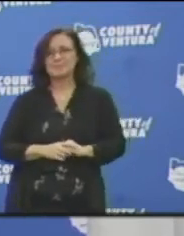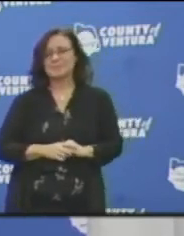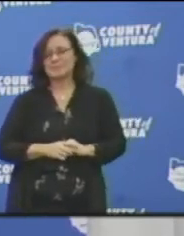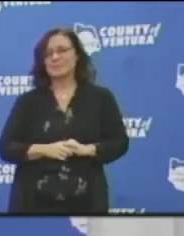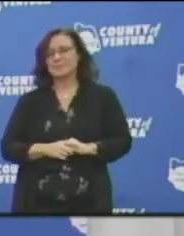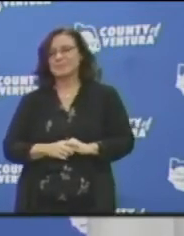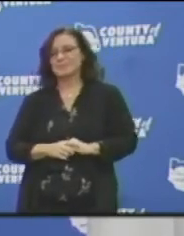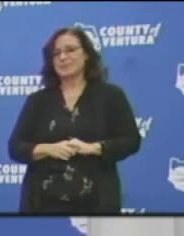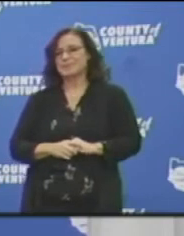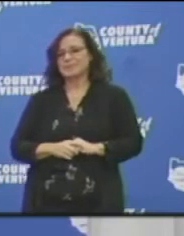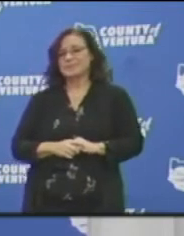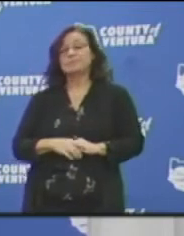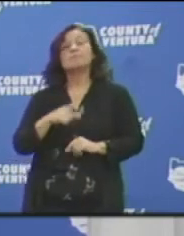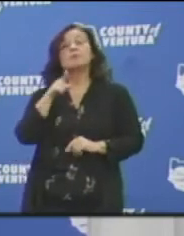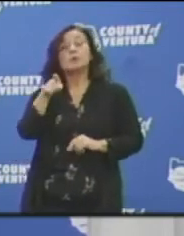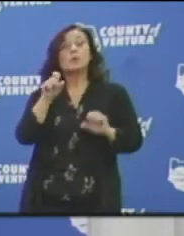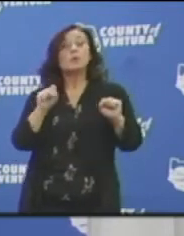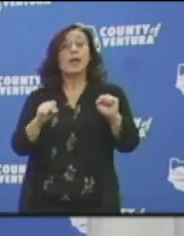can register at